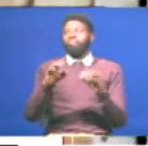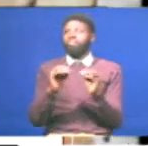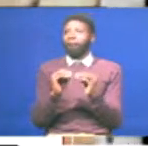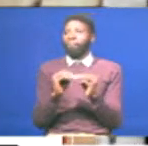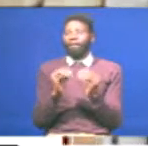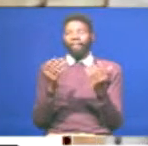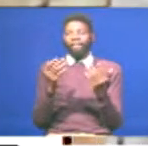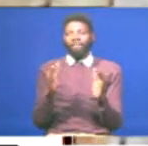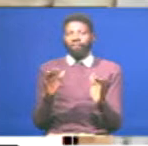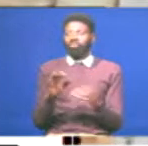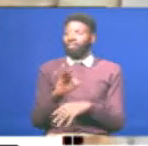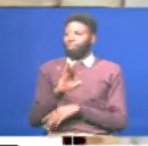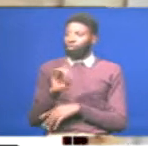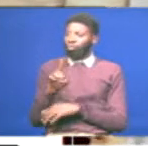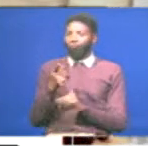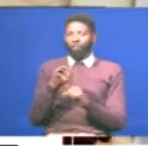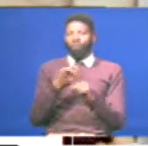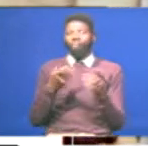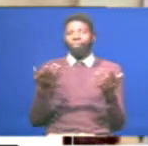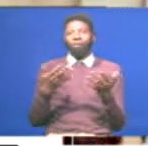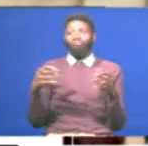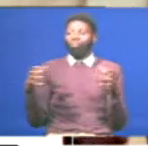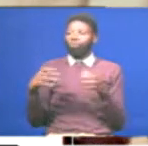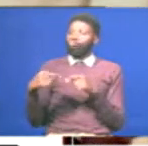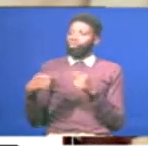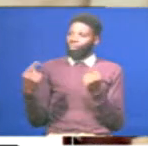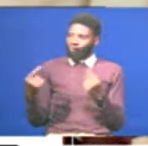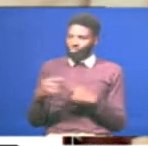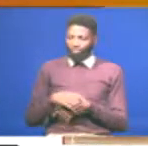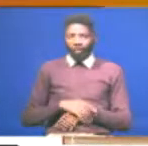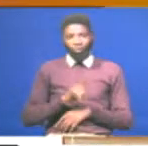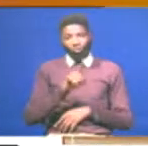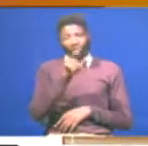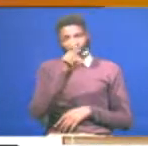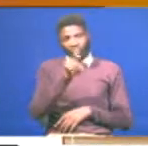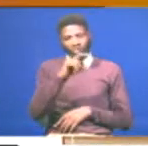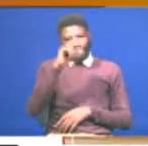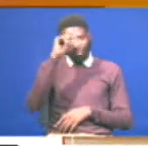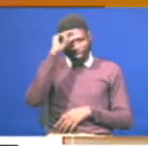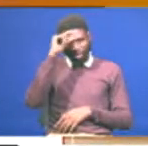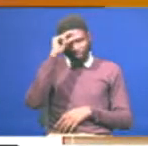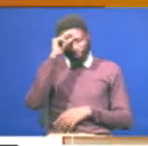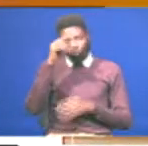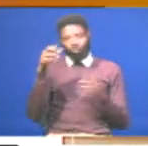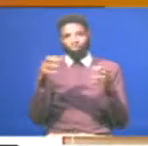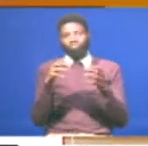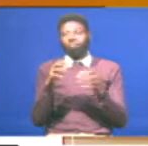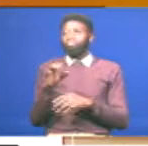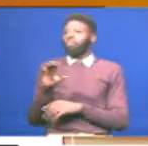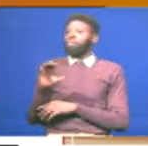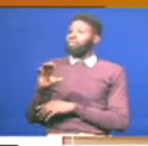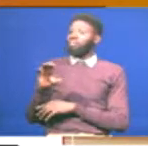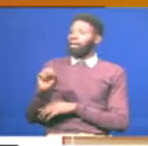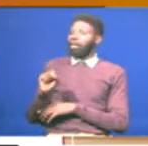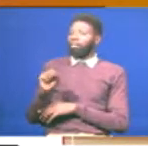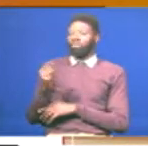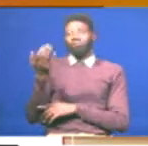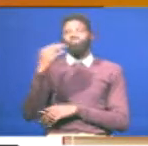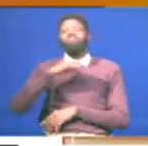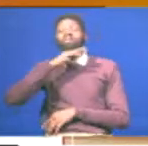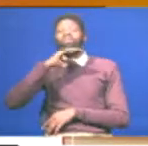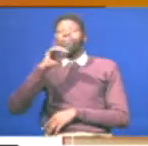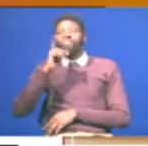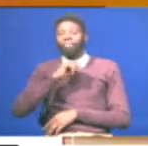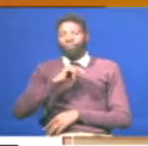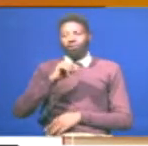strangely, 31 were from the opposition then. Right. Only one from government was the minister then, later Dr. Zachary